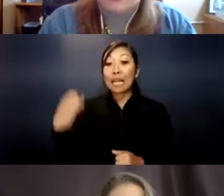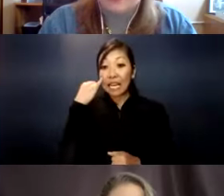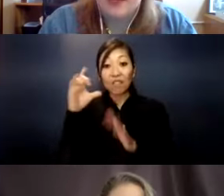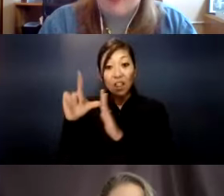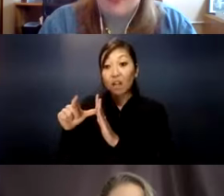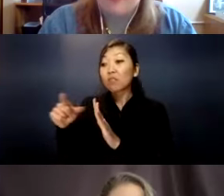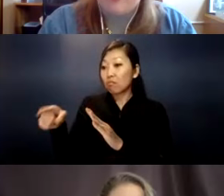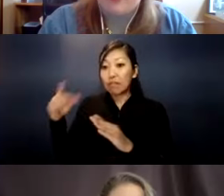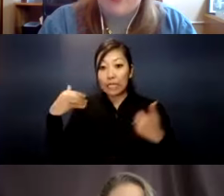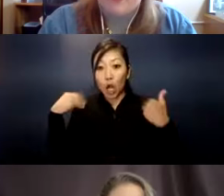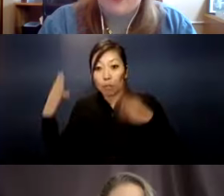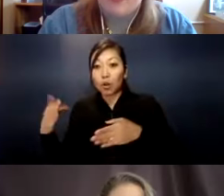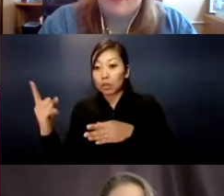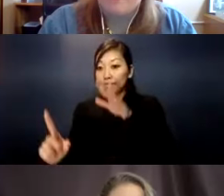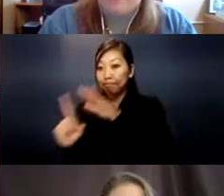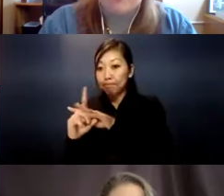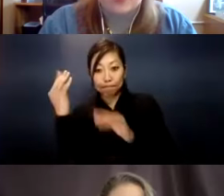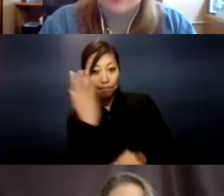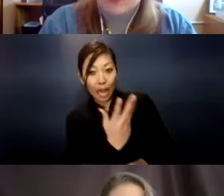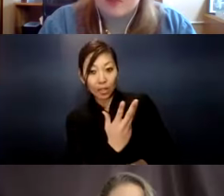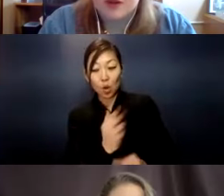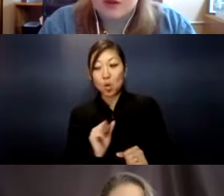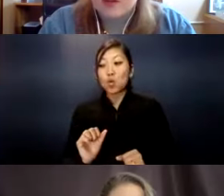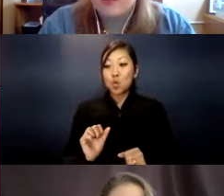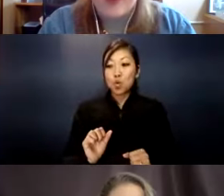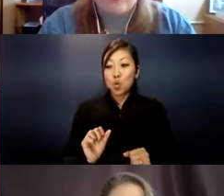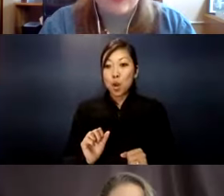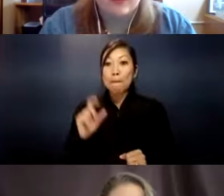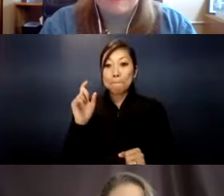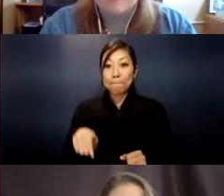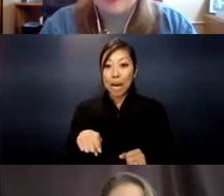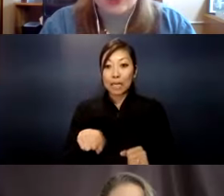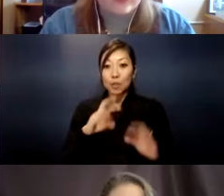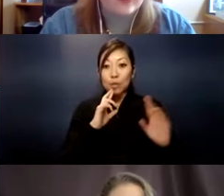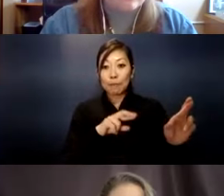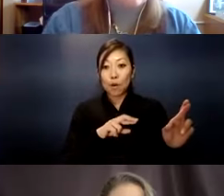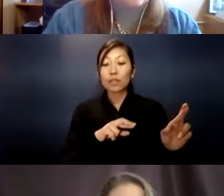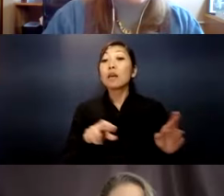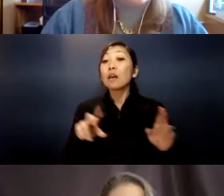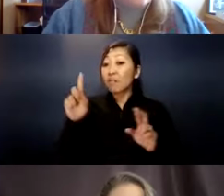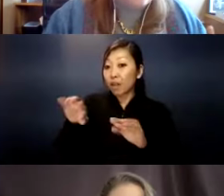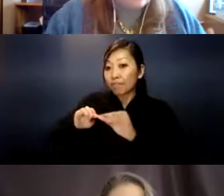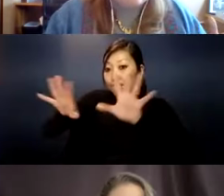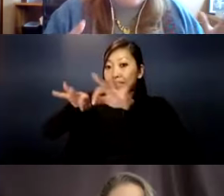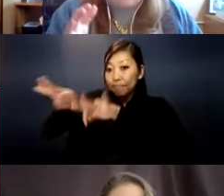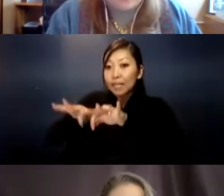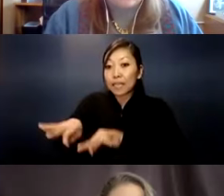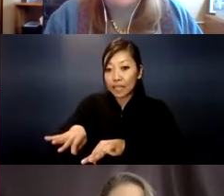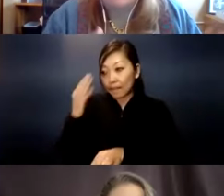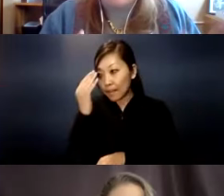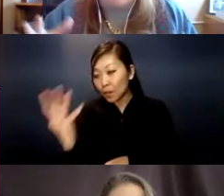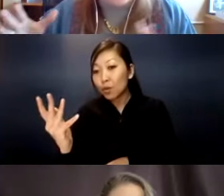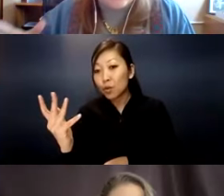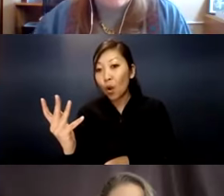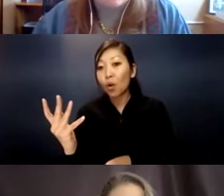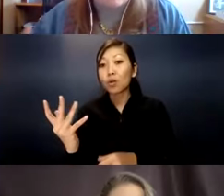be really collaborative. Be very transparent, help them, assure them that of exactly